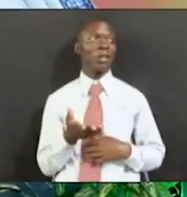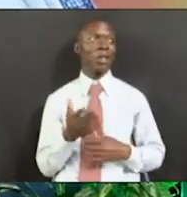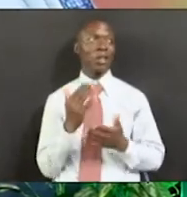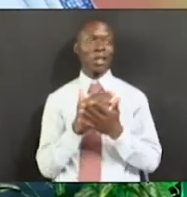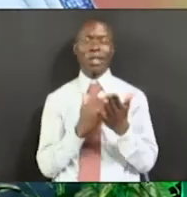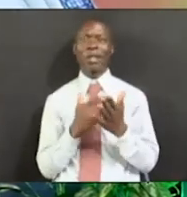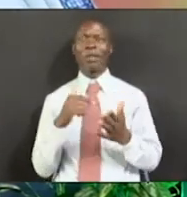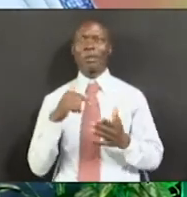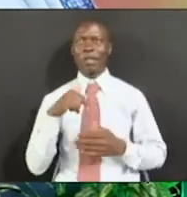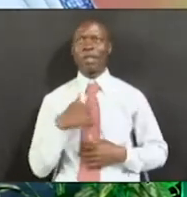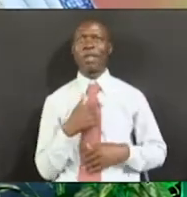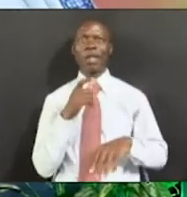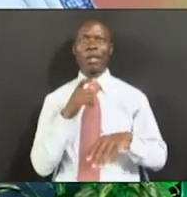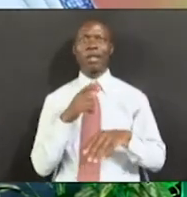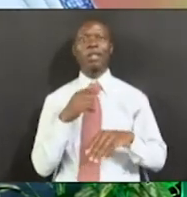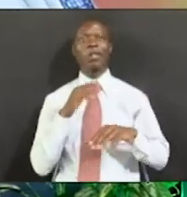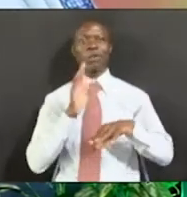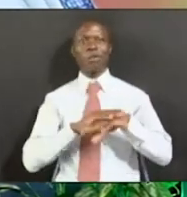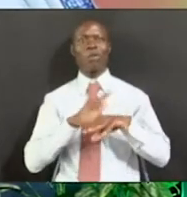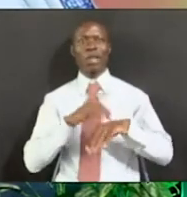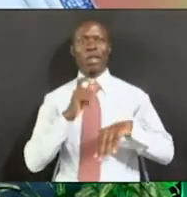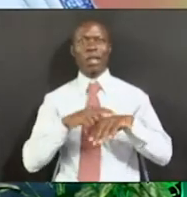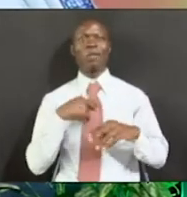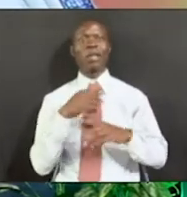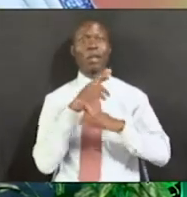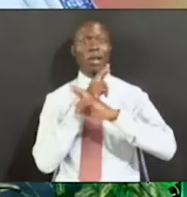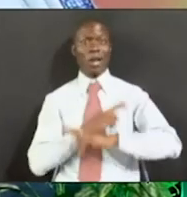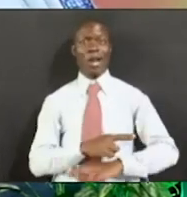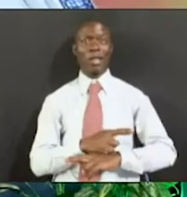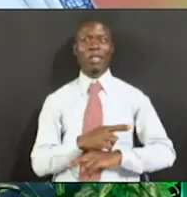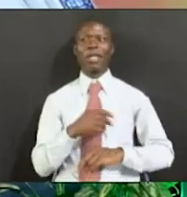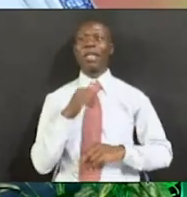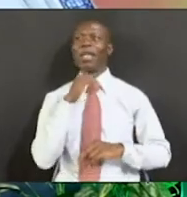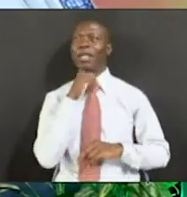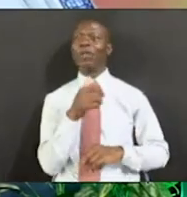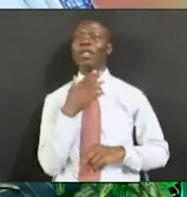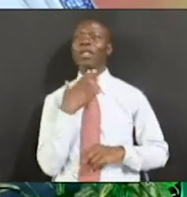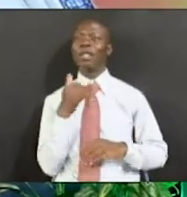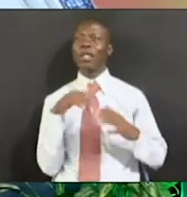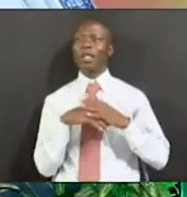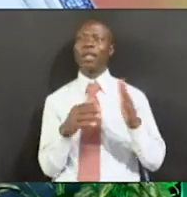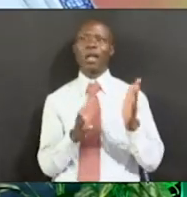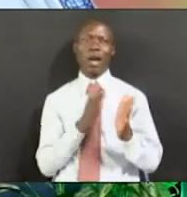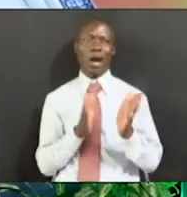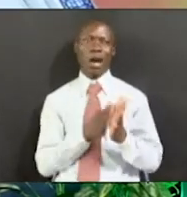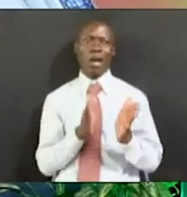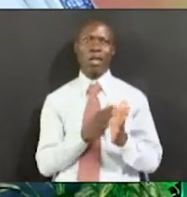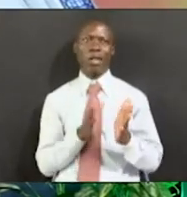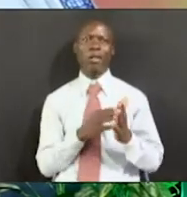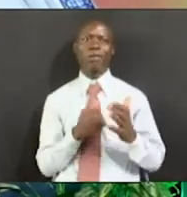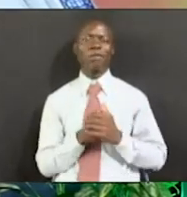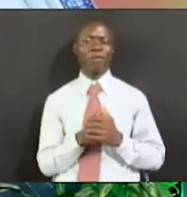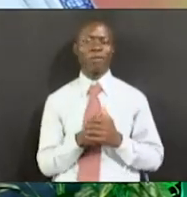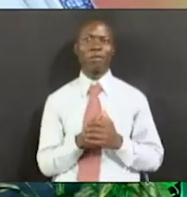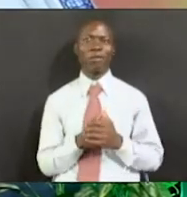And it is good when I relax. So I don't need to be in a hurry. It is God's time. Are we together?